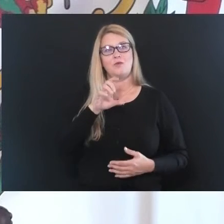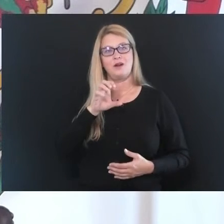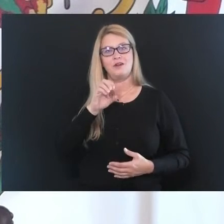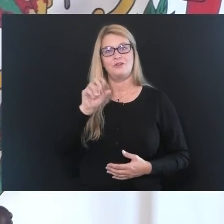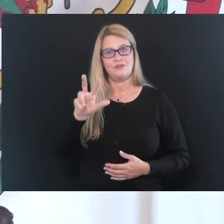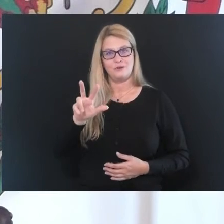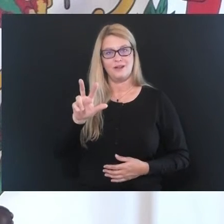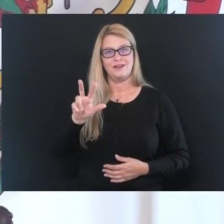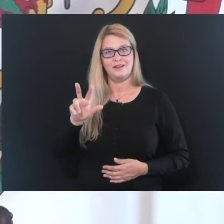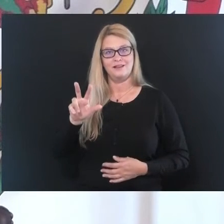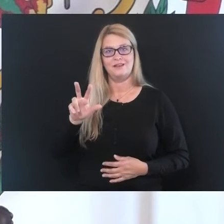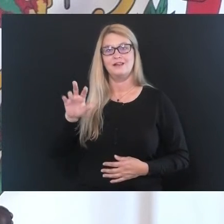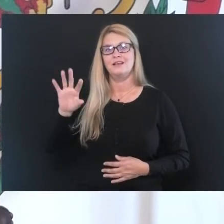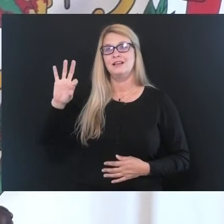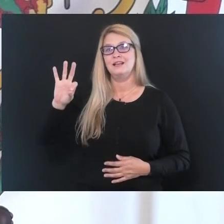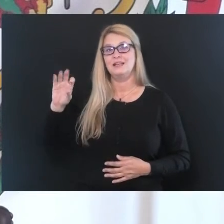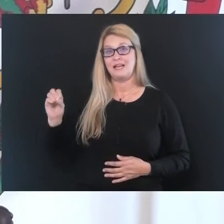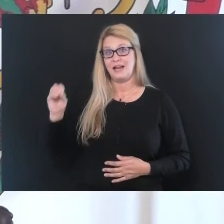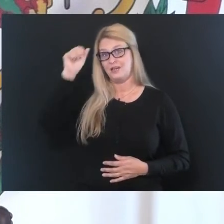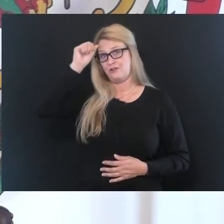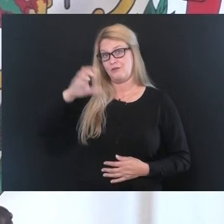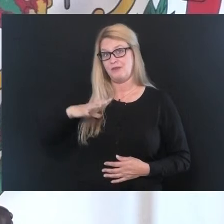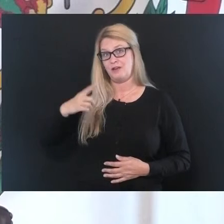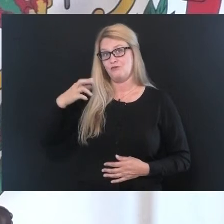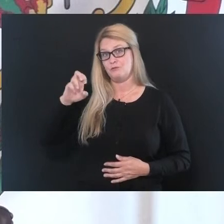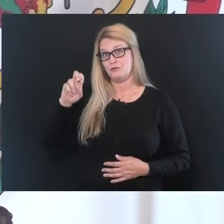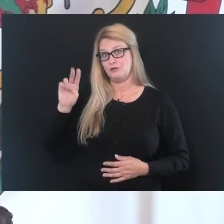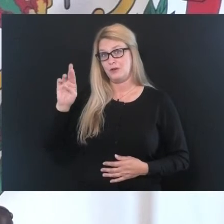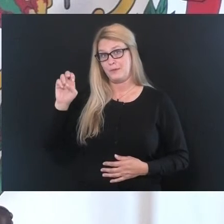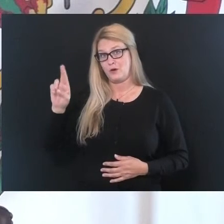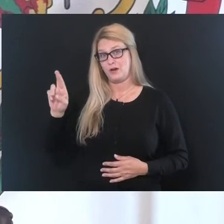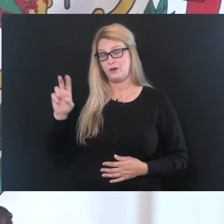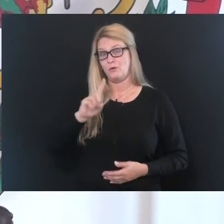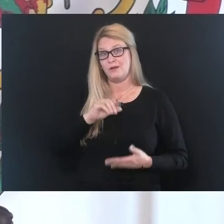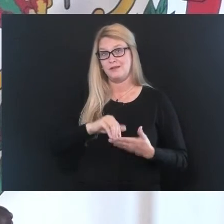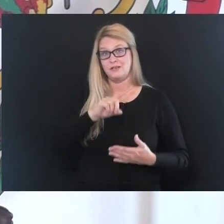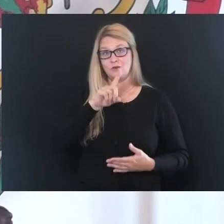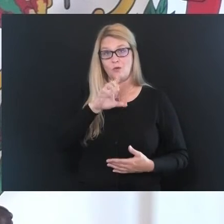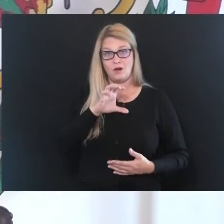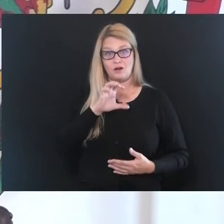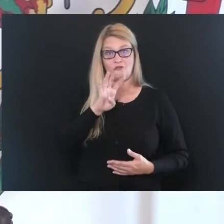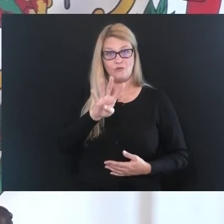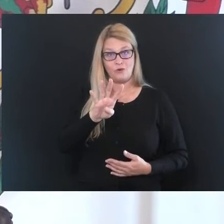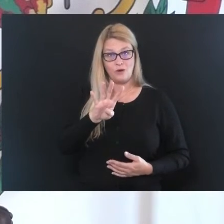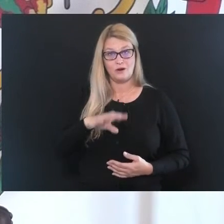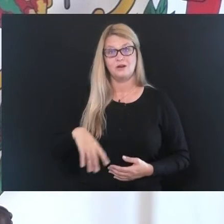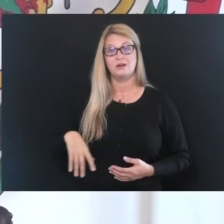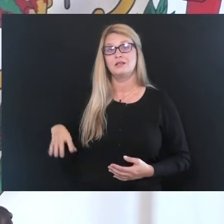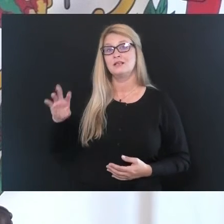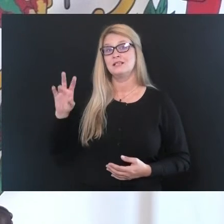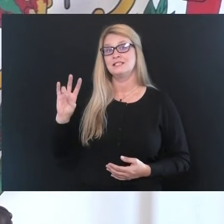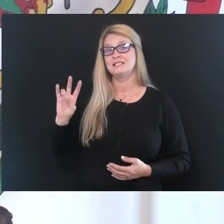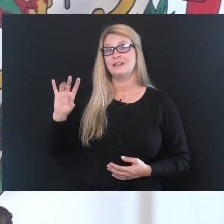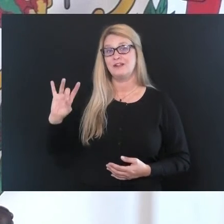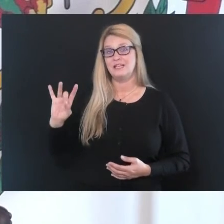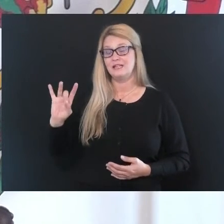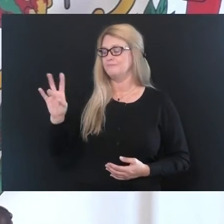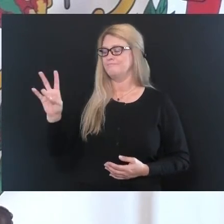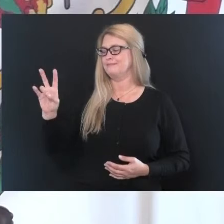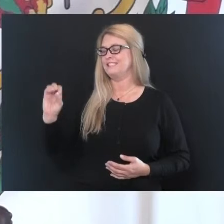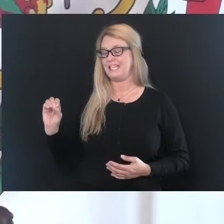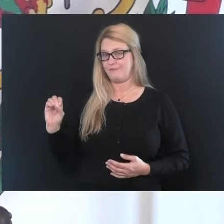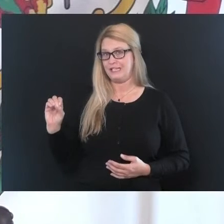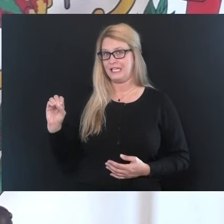1,103rd death, a 90-year-old male from Greenbrier County. Our 1,104th death, a 70-year-old male